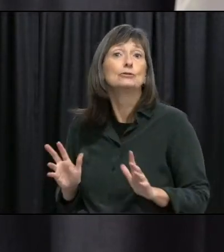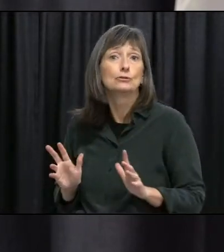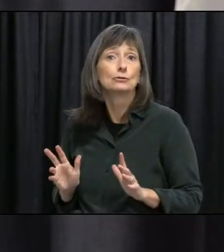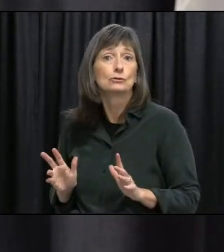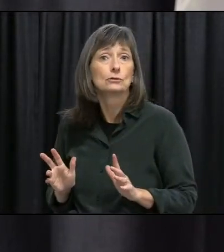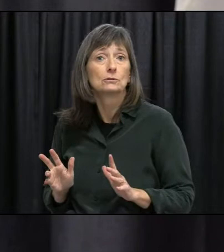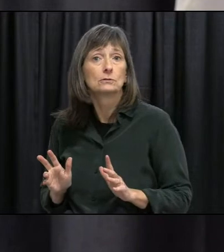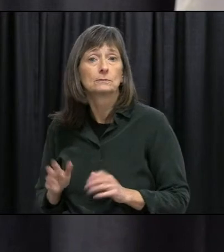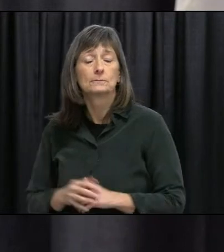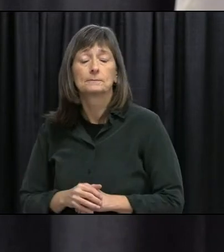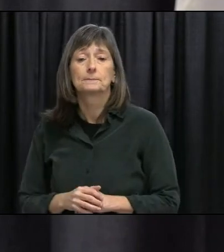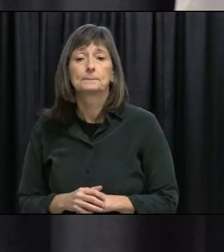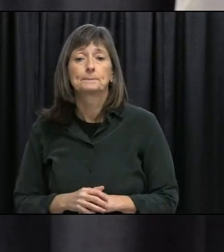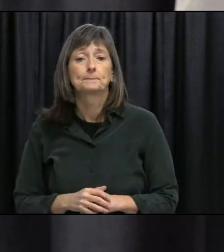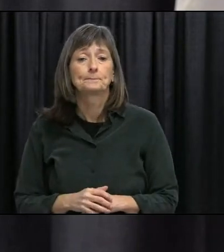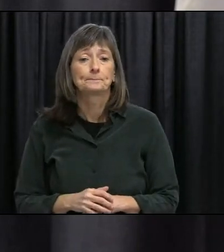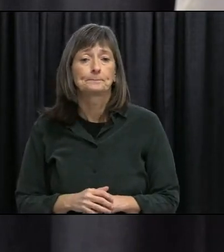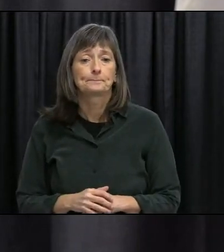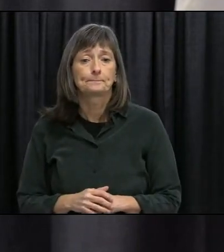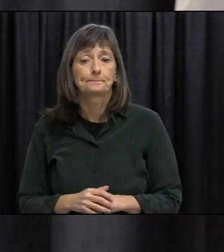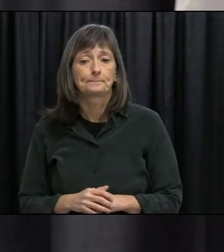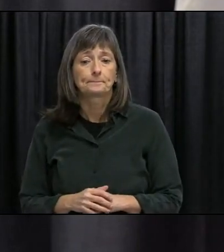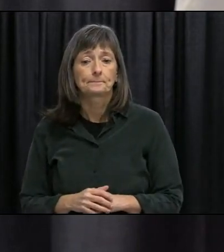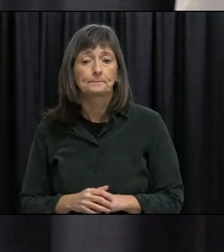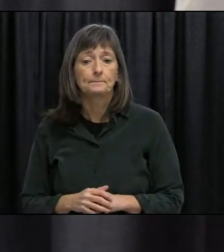confidence that that has taken place.